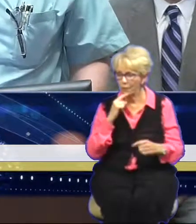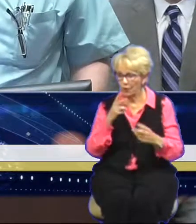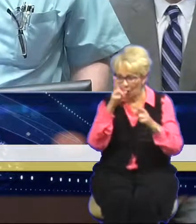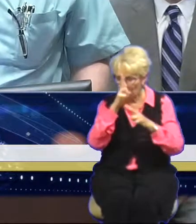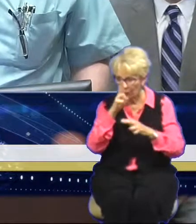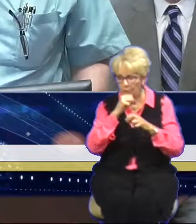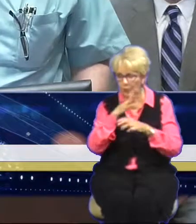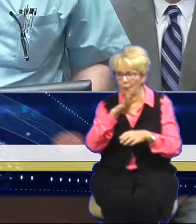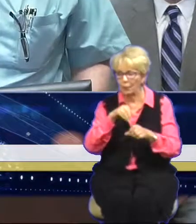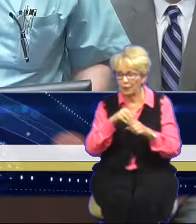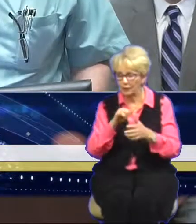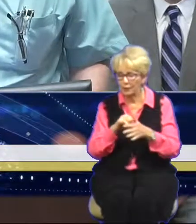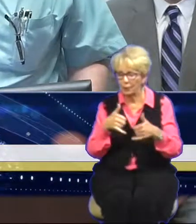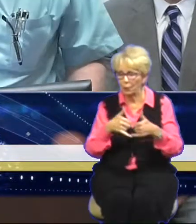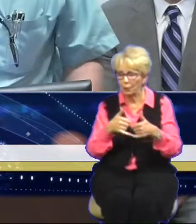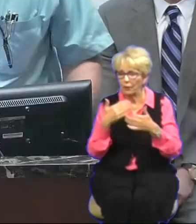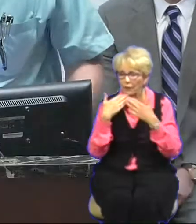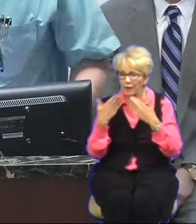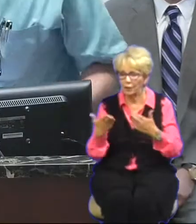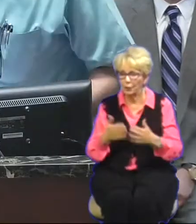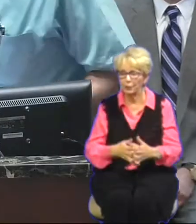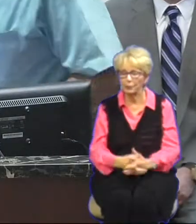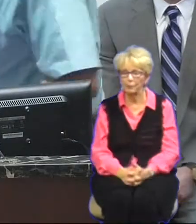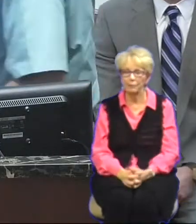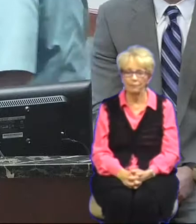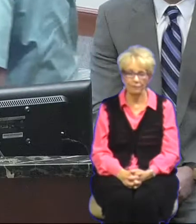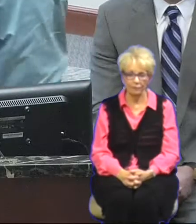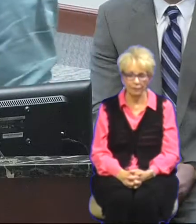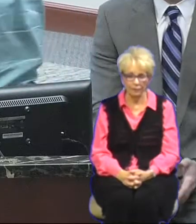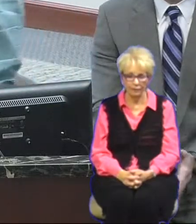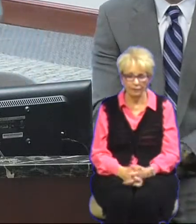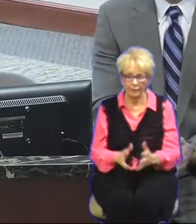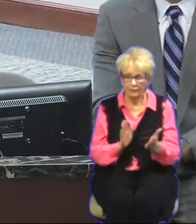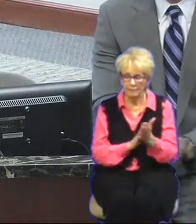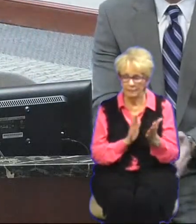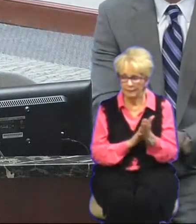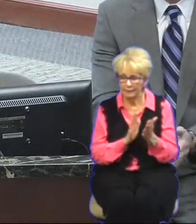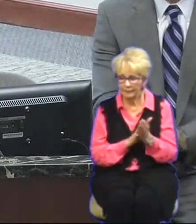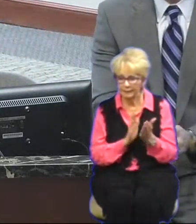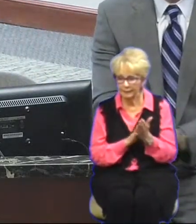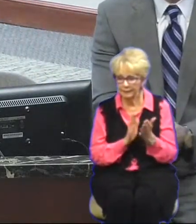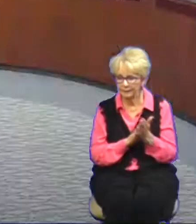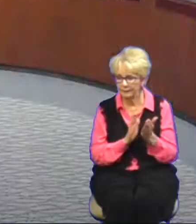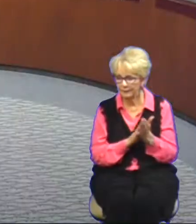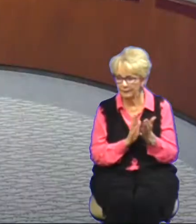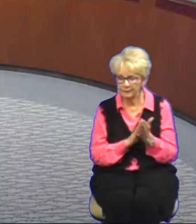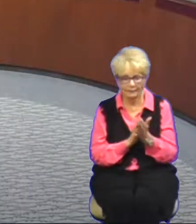honored to be part of this award. Thank you. Thank you. Thank you, Brooks. Thank you.